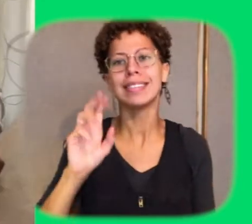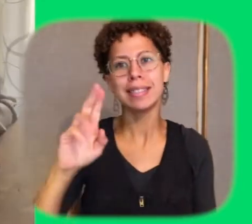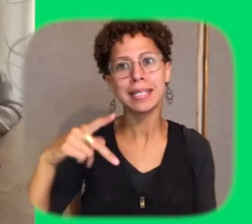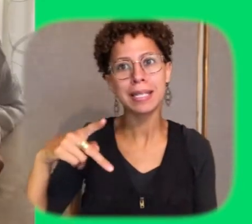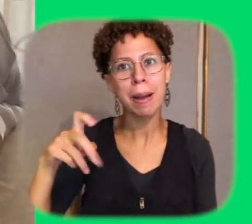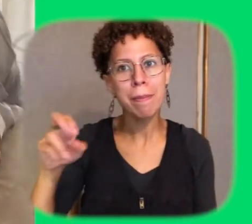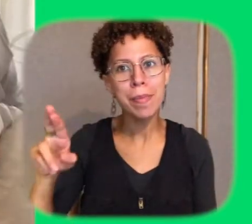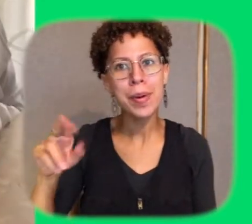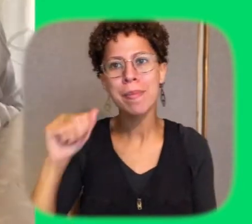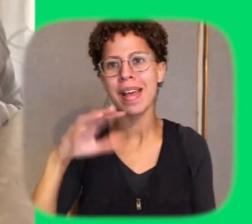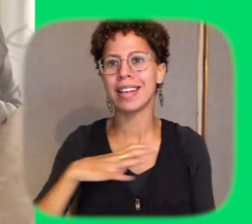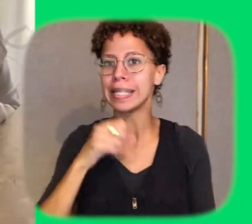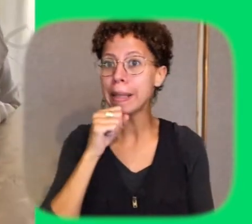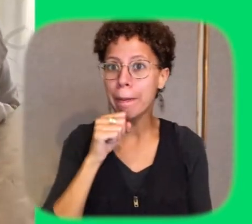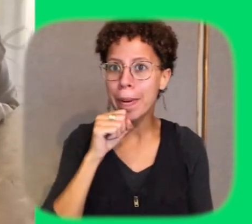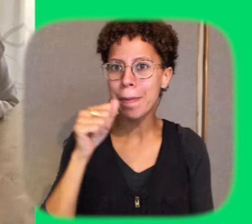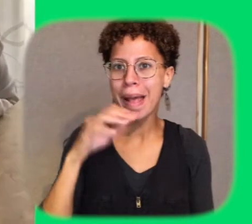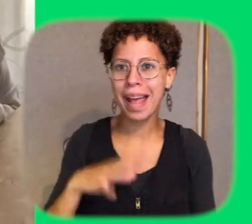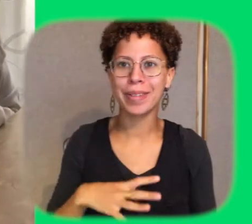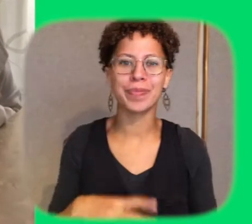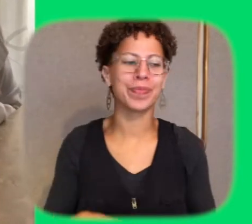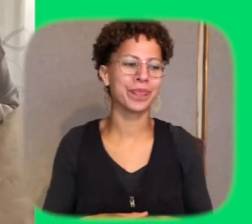abilities?